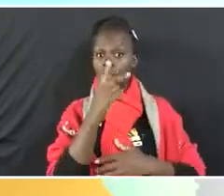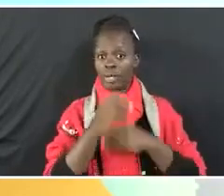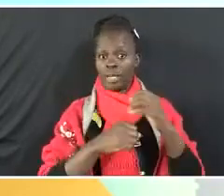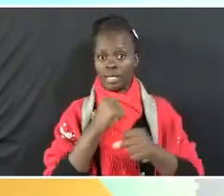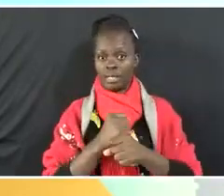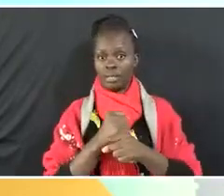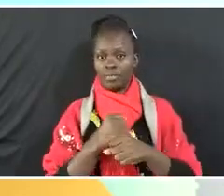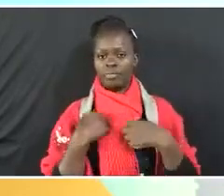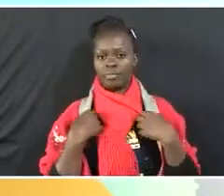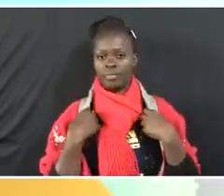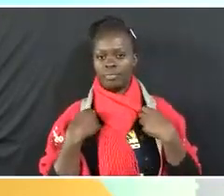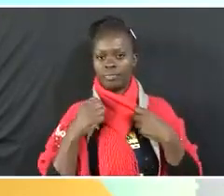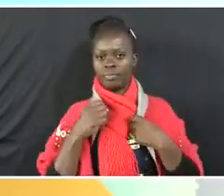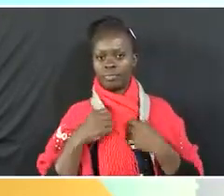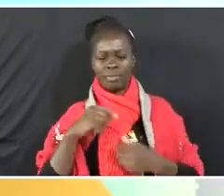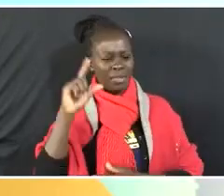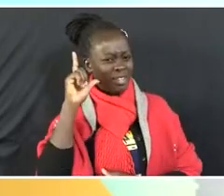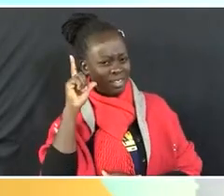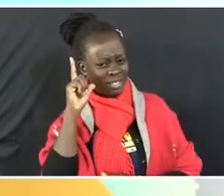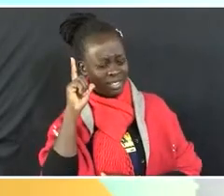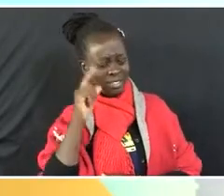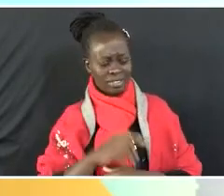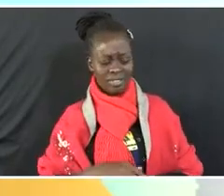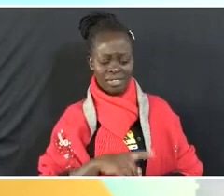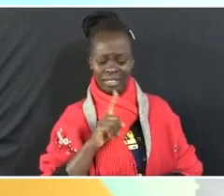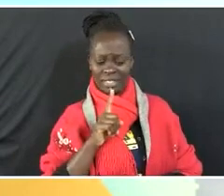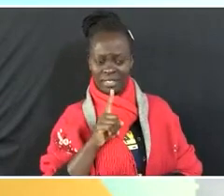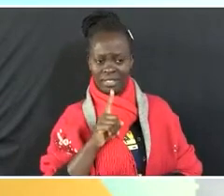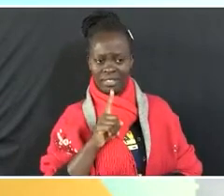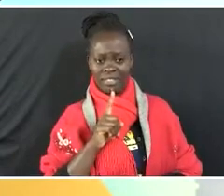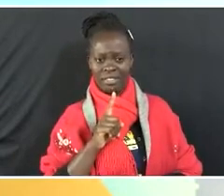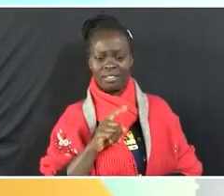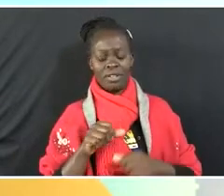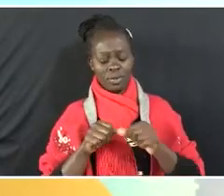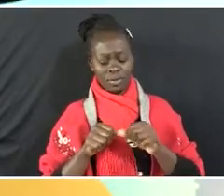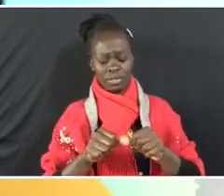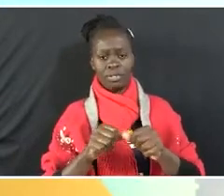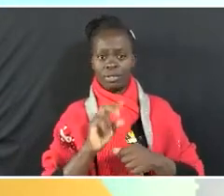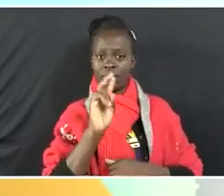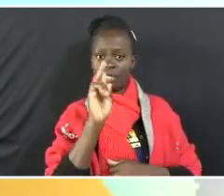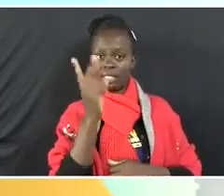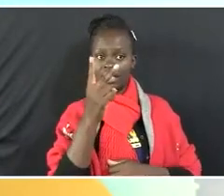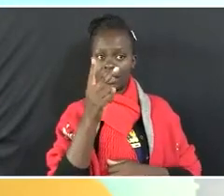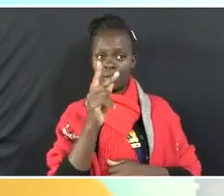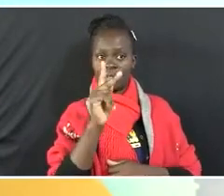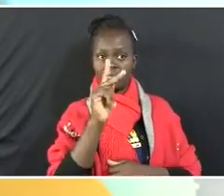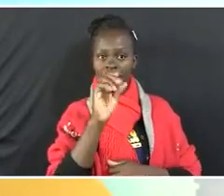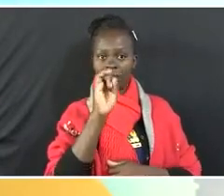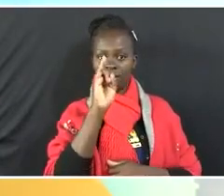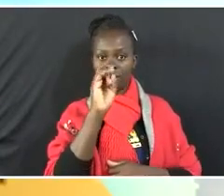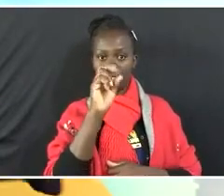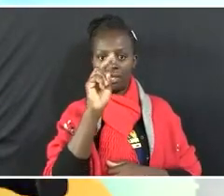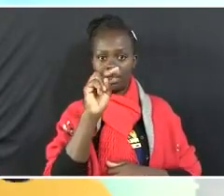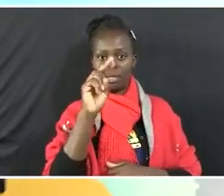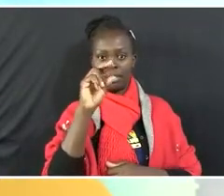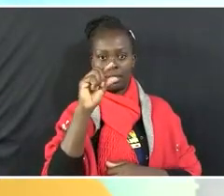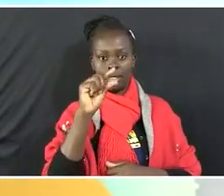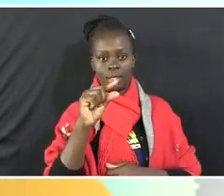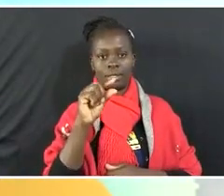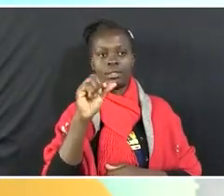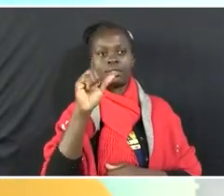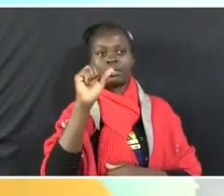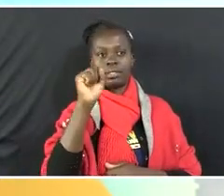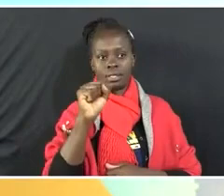to what Absalom did. This one was interesting when I read it. In 2 Kings chapter 14, verses 30. Then he said to